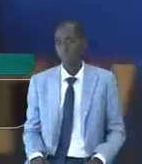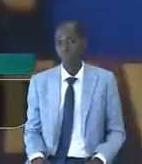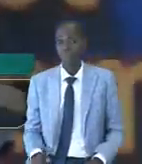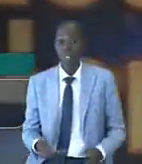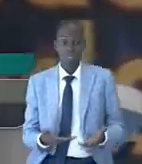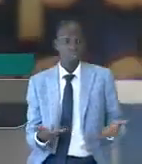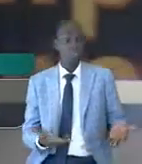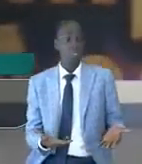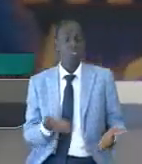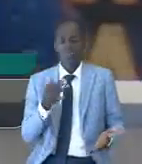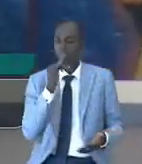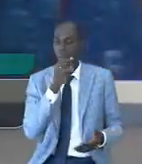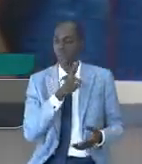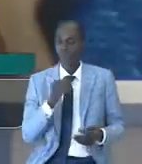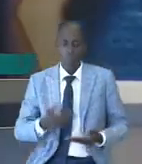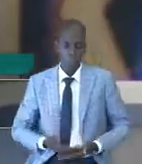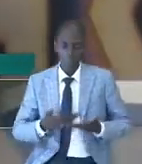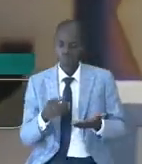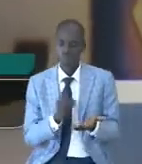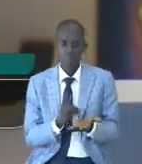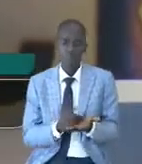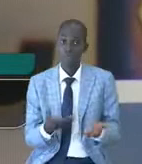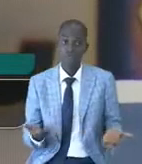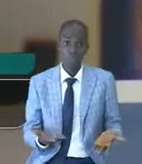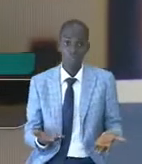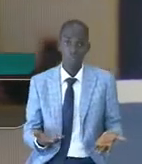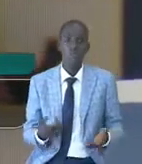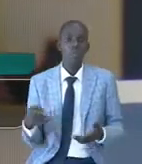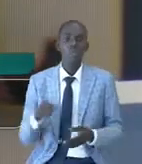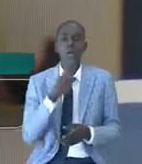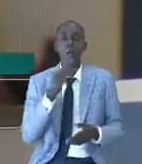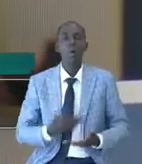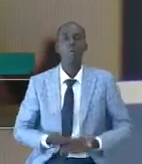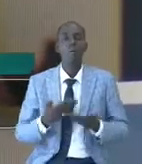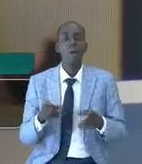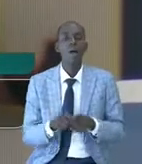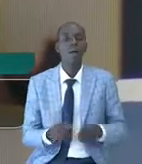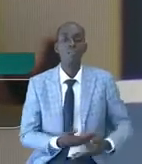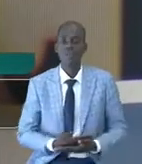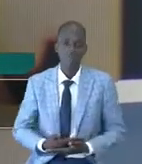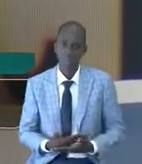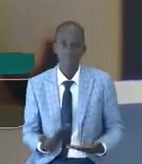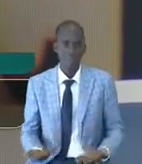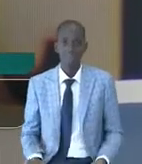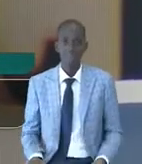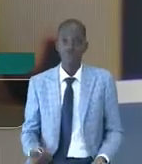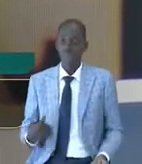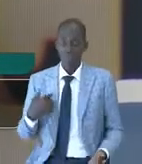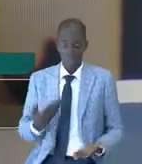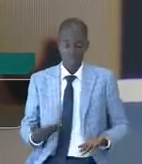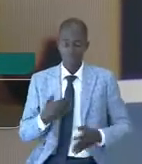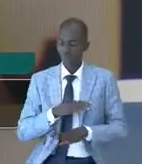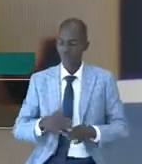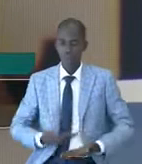born doctors here. They are born as babies. They are not born engineers